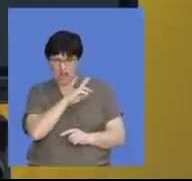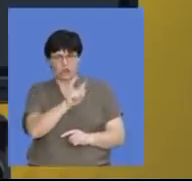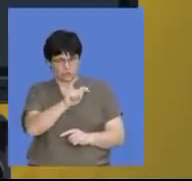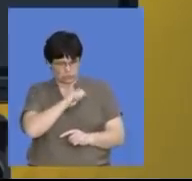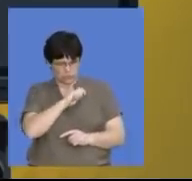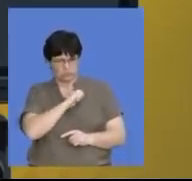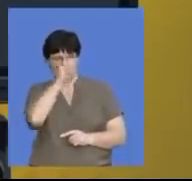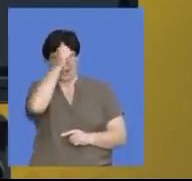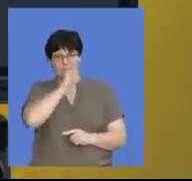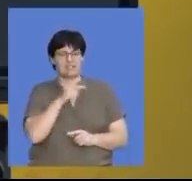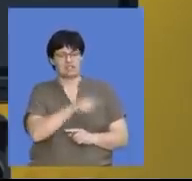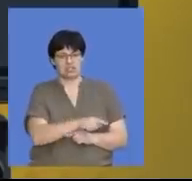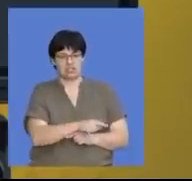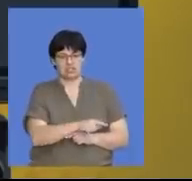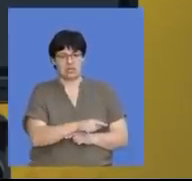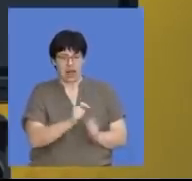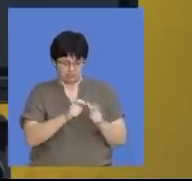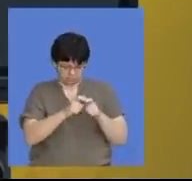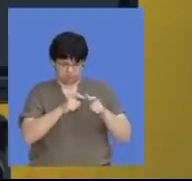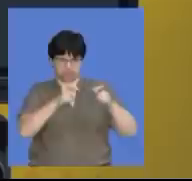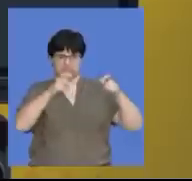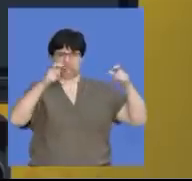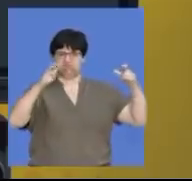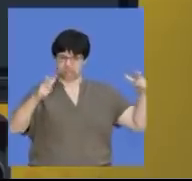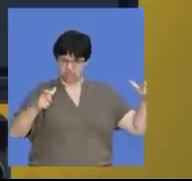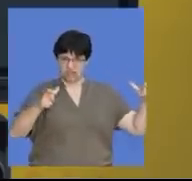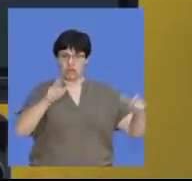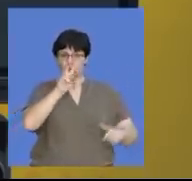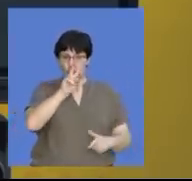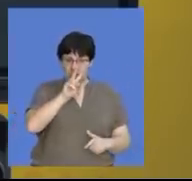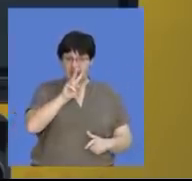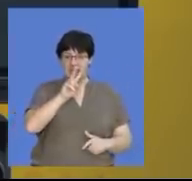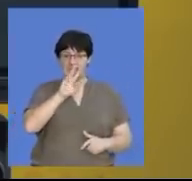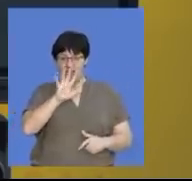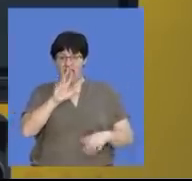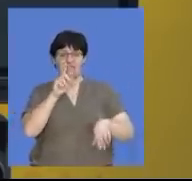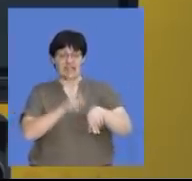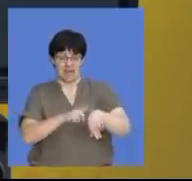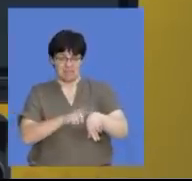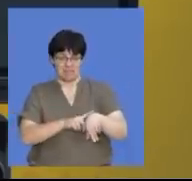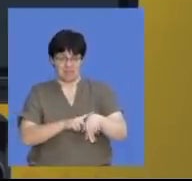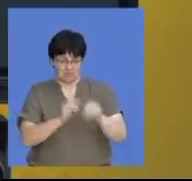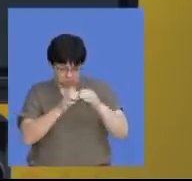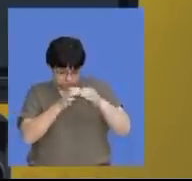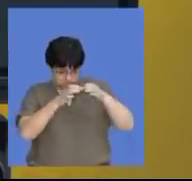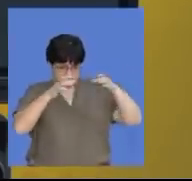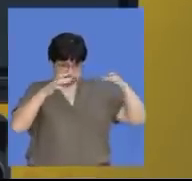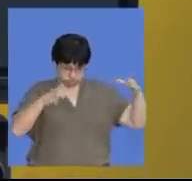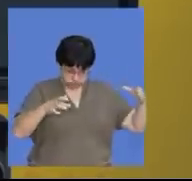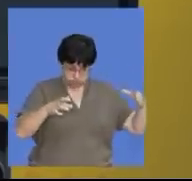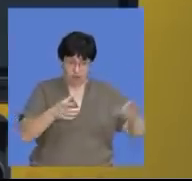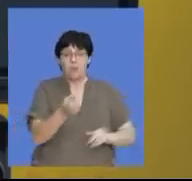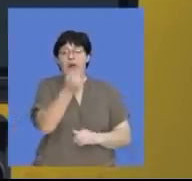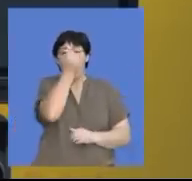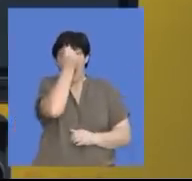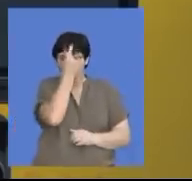that image, the real life feature. Exaggeration helps us better understand